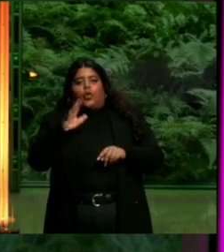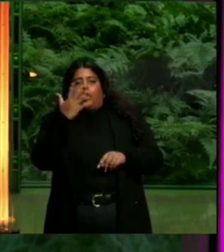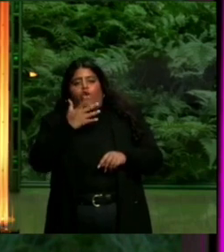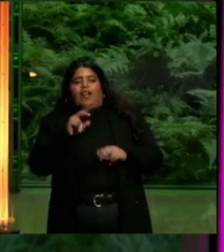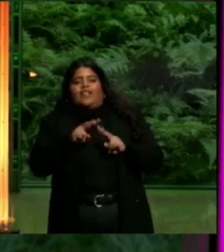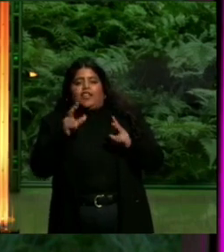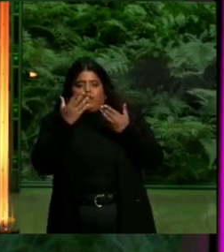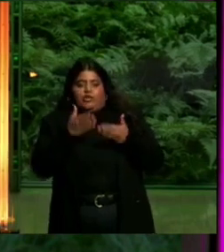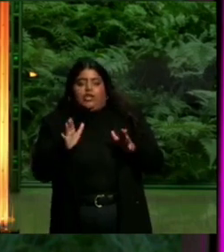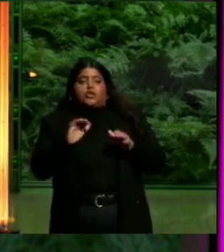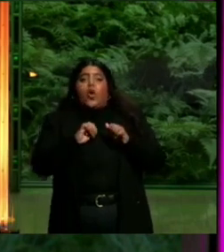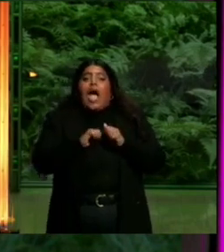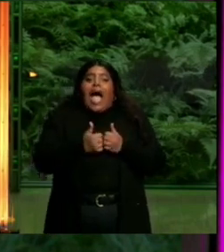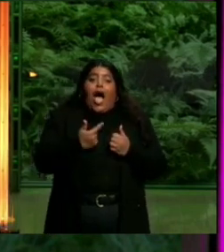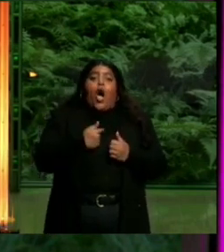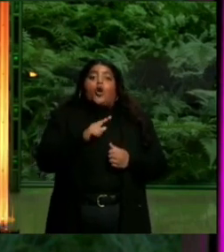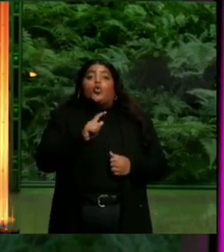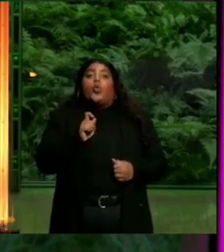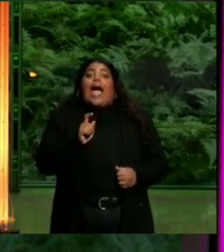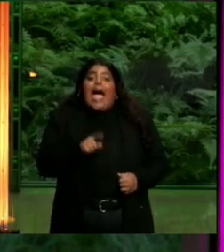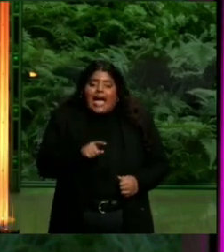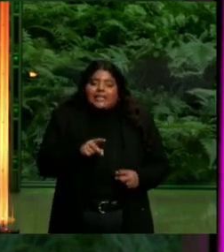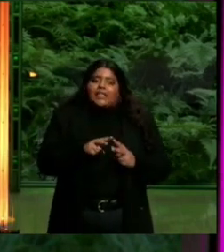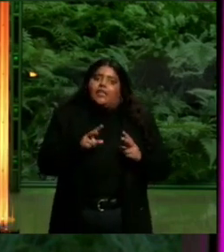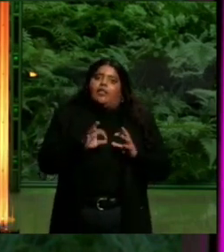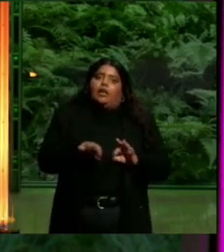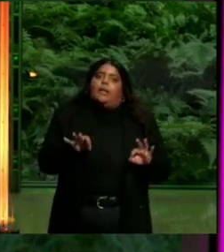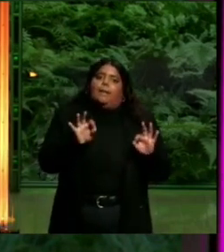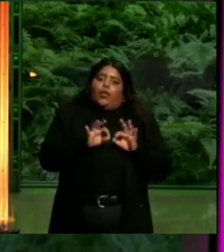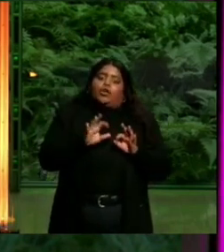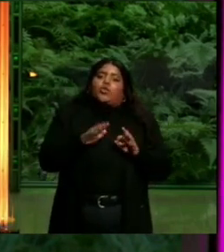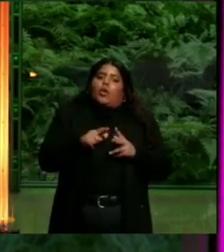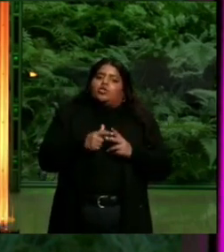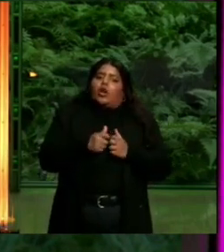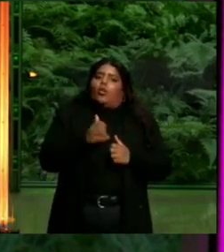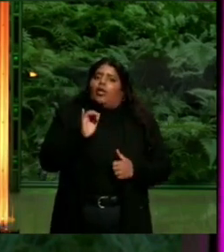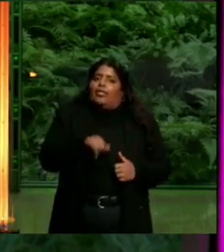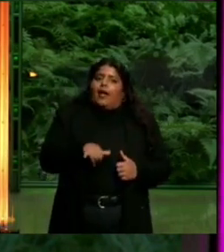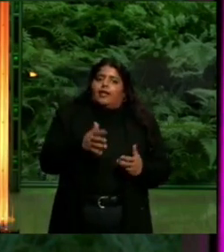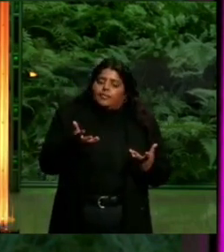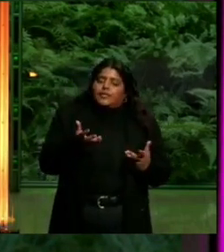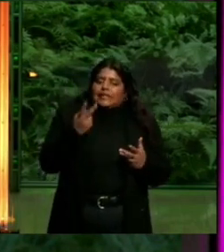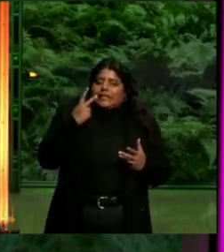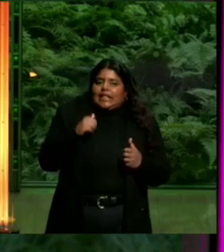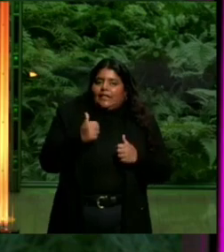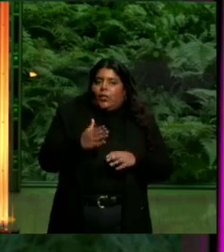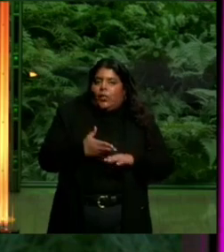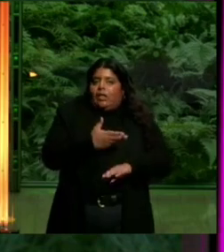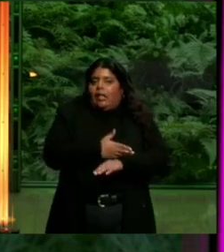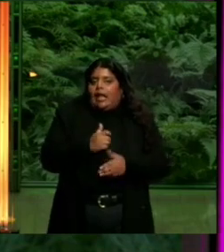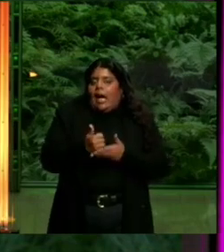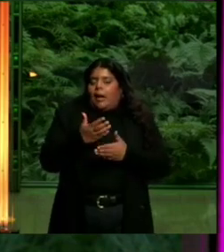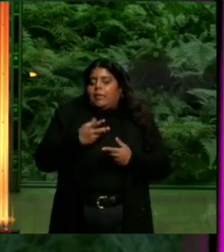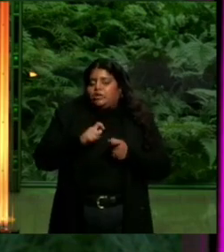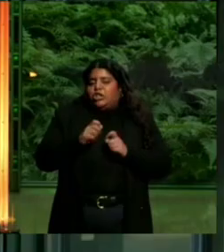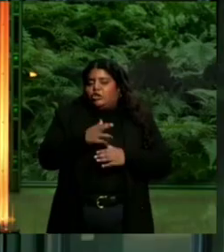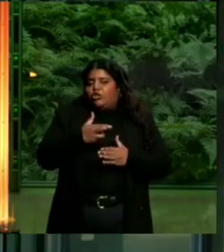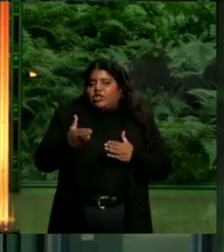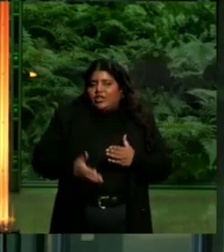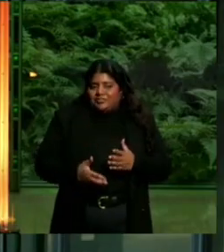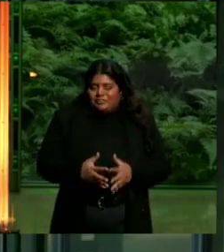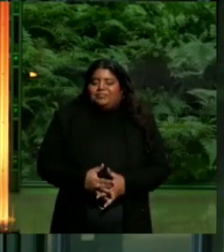build that prompt is really, really important. So my suggestion is start with that and see if that changes the output.